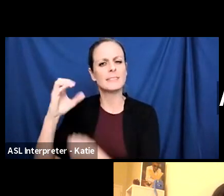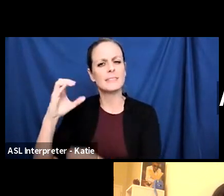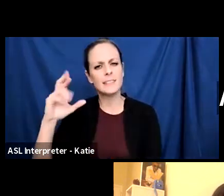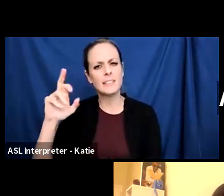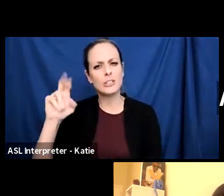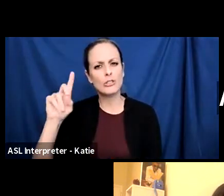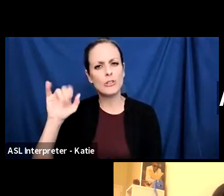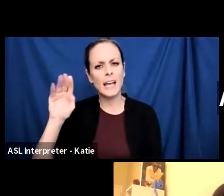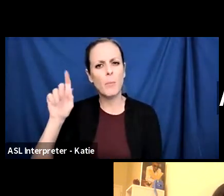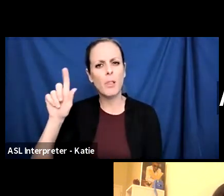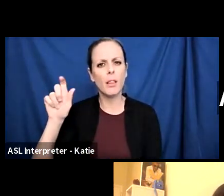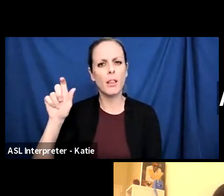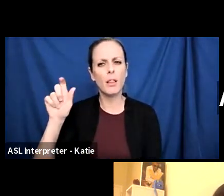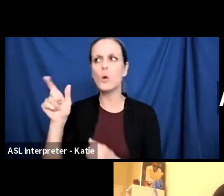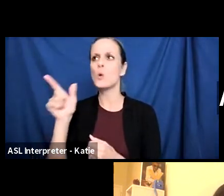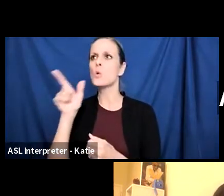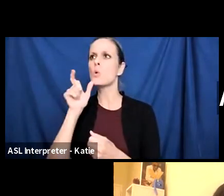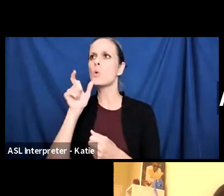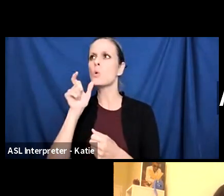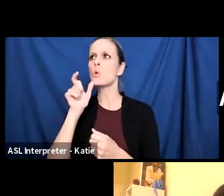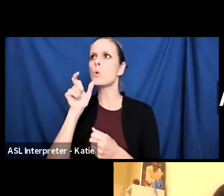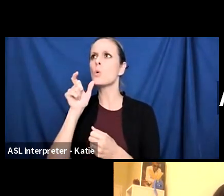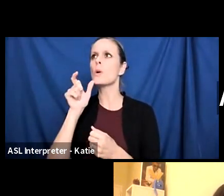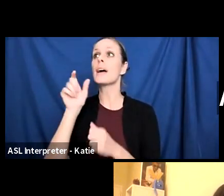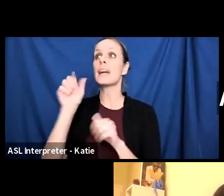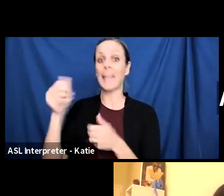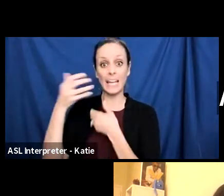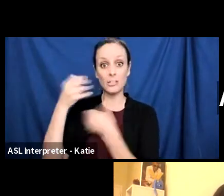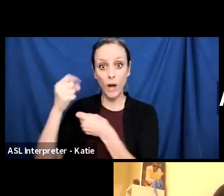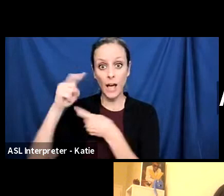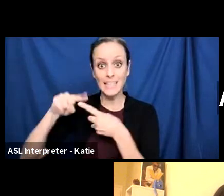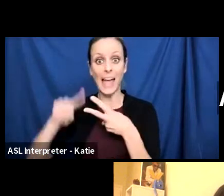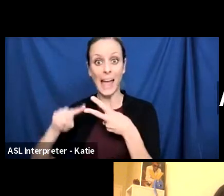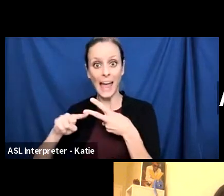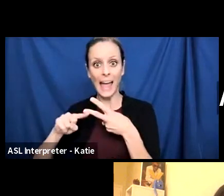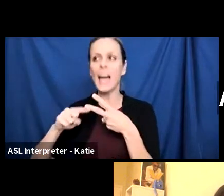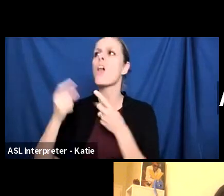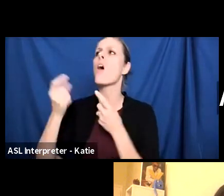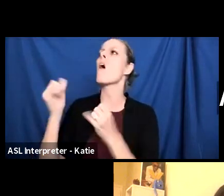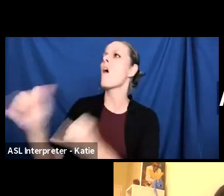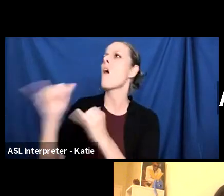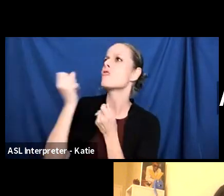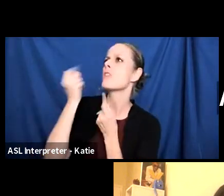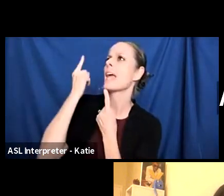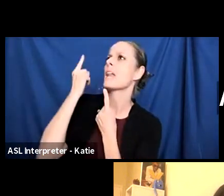relatable, specifically for individuals that might